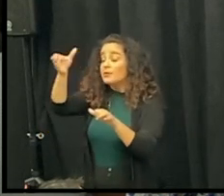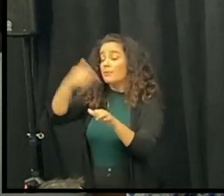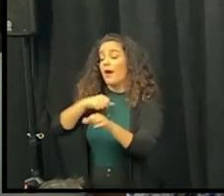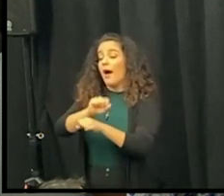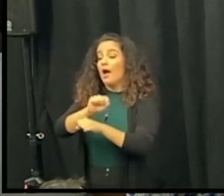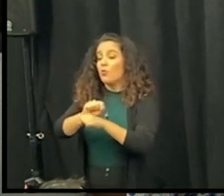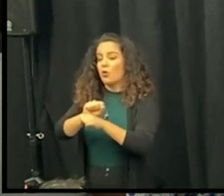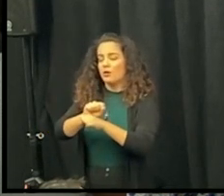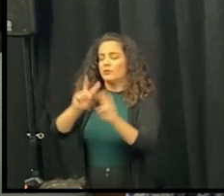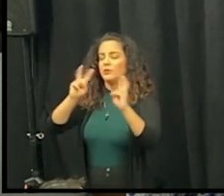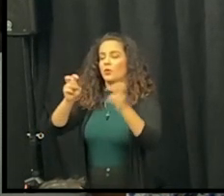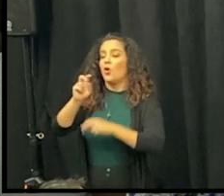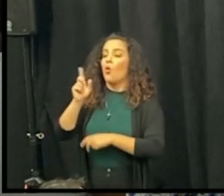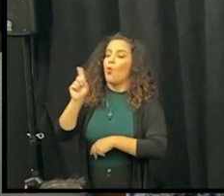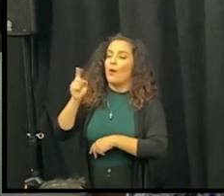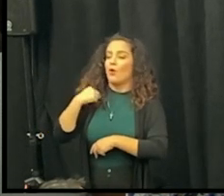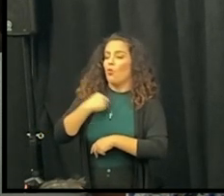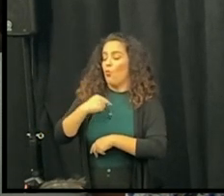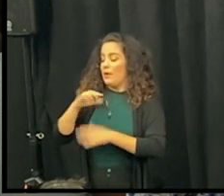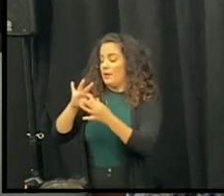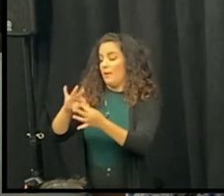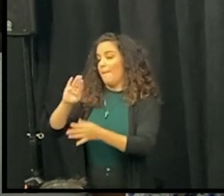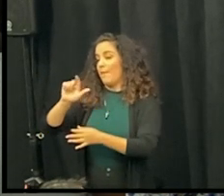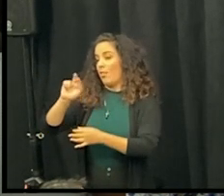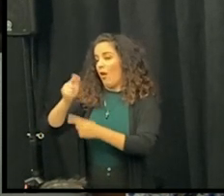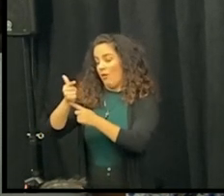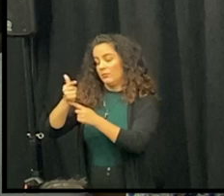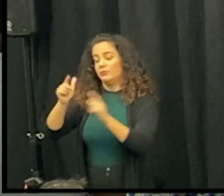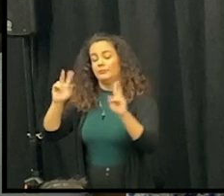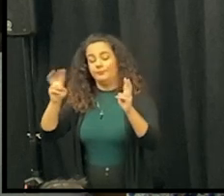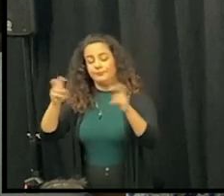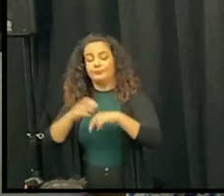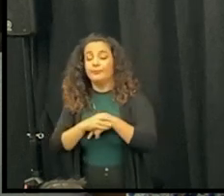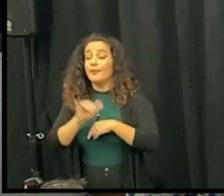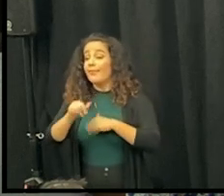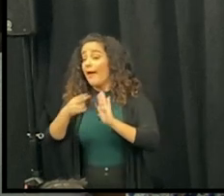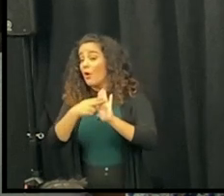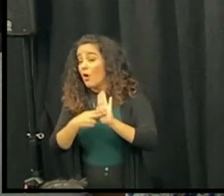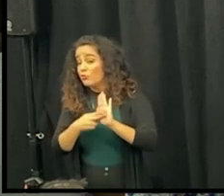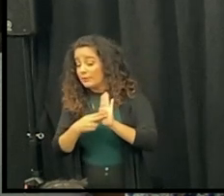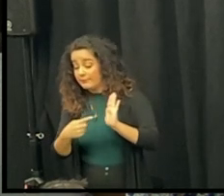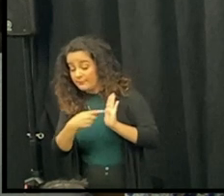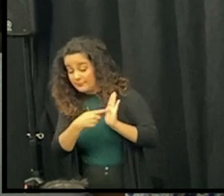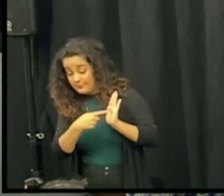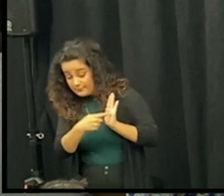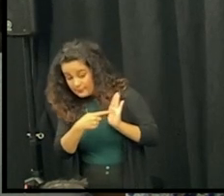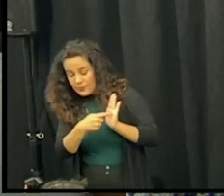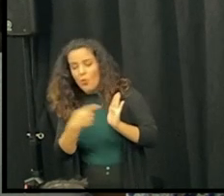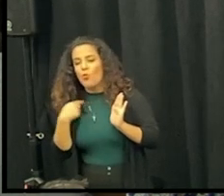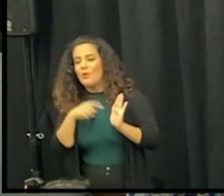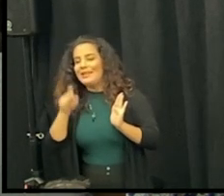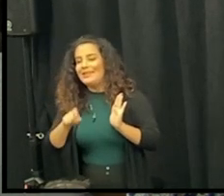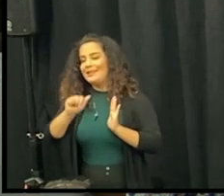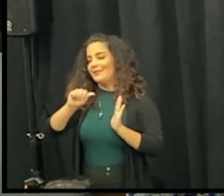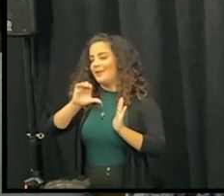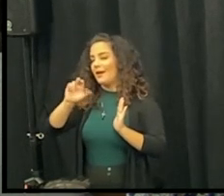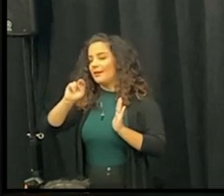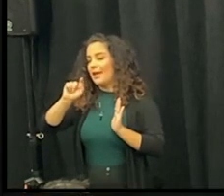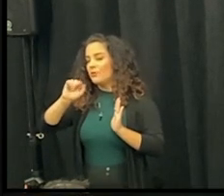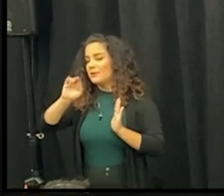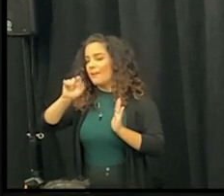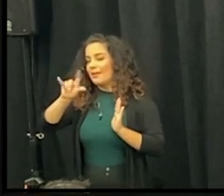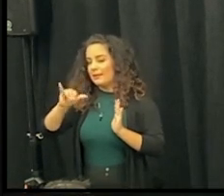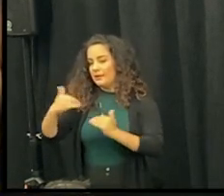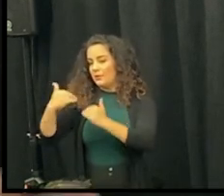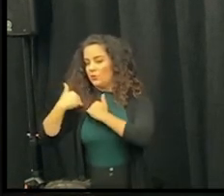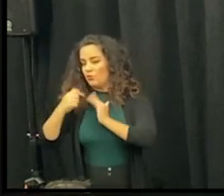Where We Belong by Madeline Syatt, and part of the contract is that we had an accountability writer. So if you were going to produce the show, you